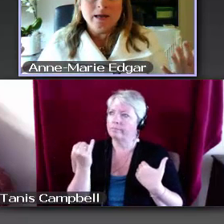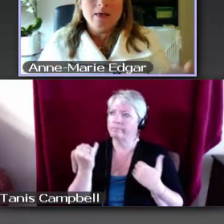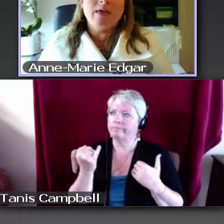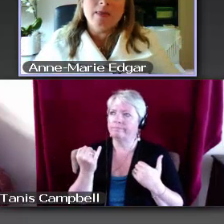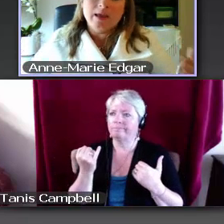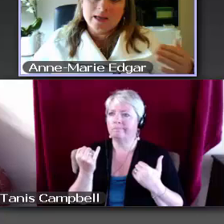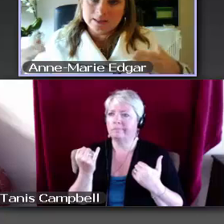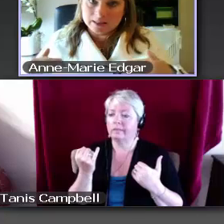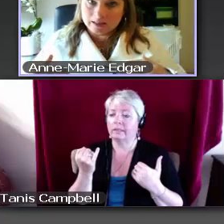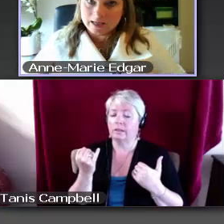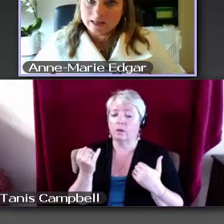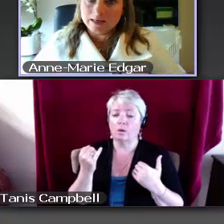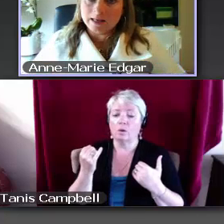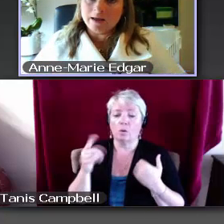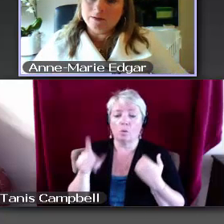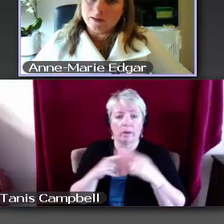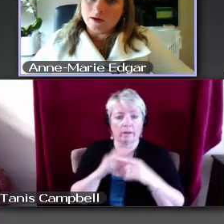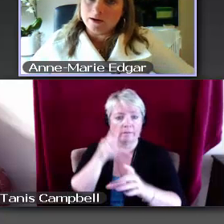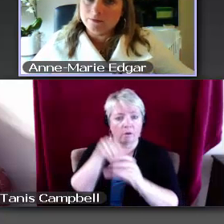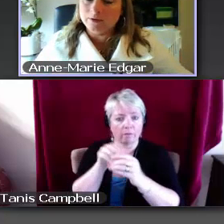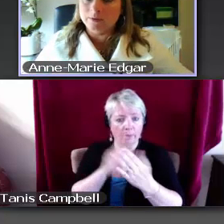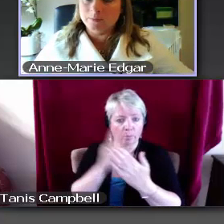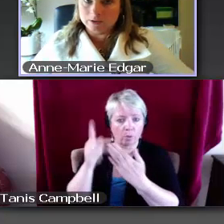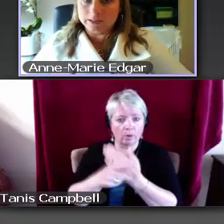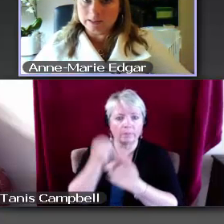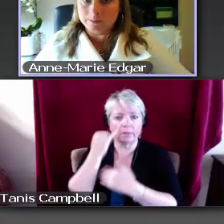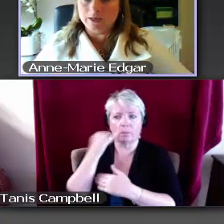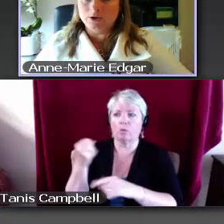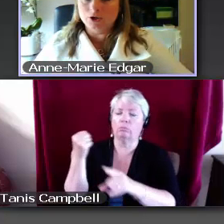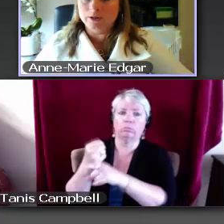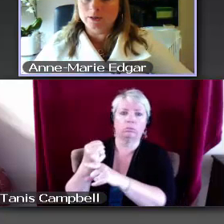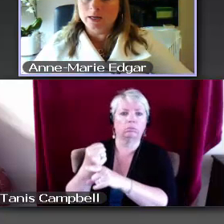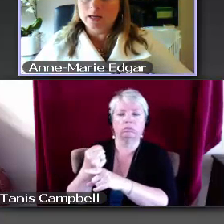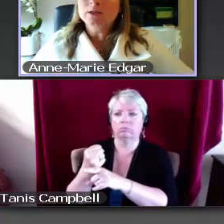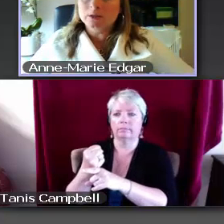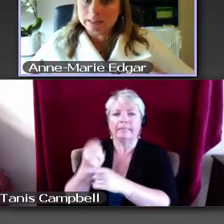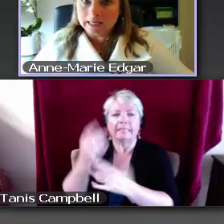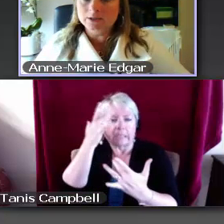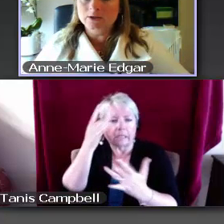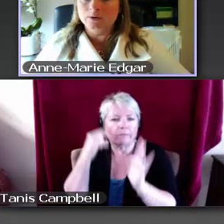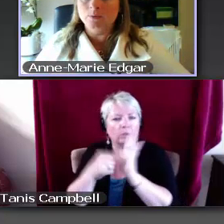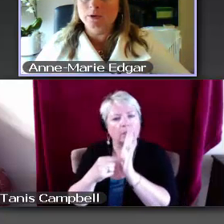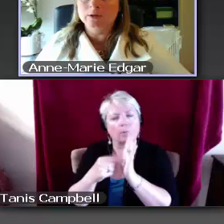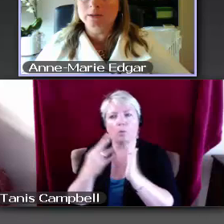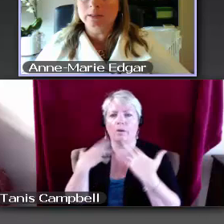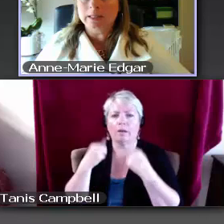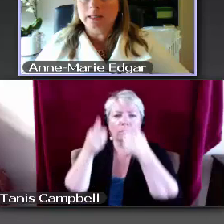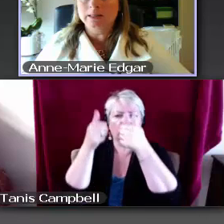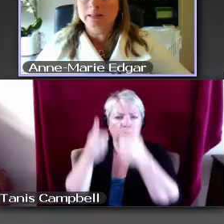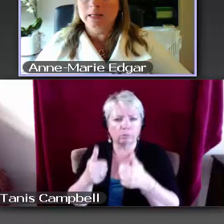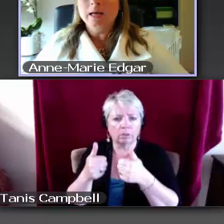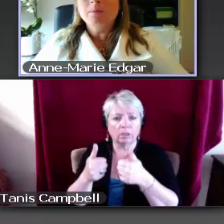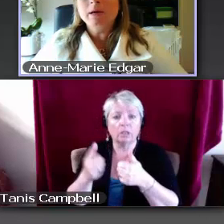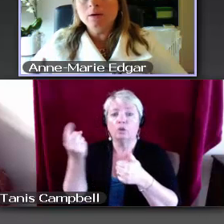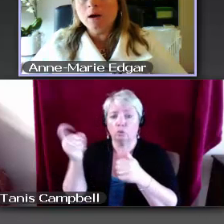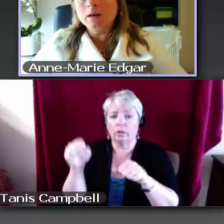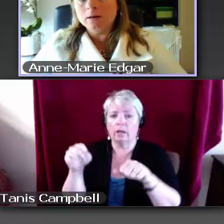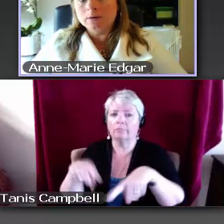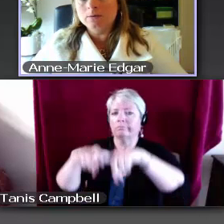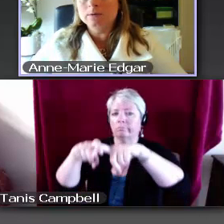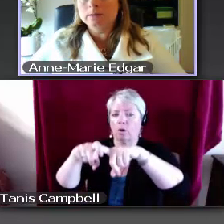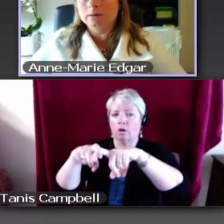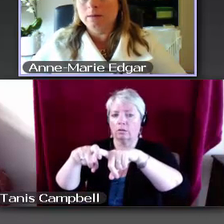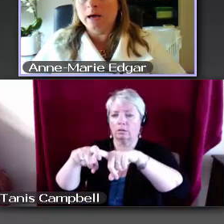heighten, then they can level off their participation to attend to their own personal needs, but